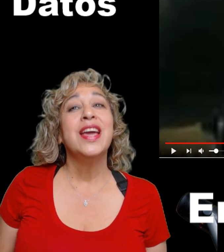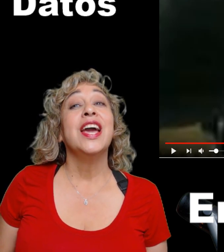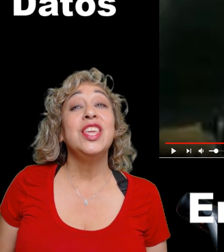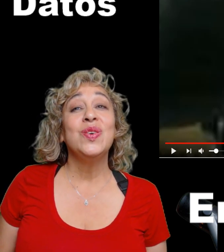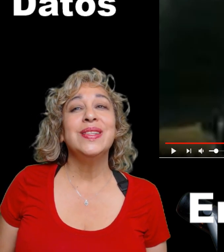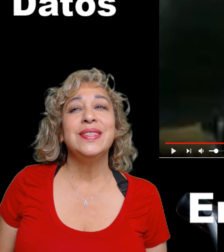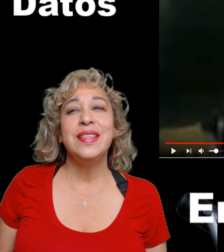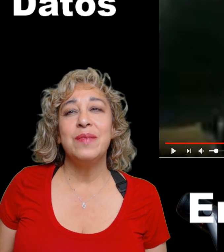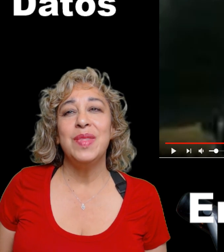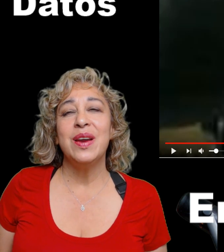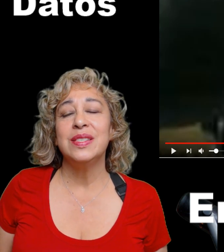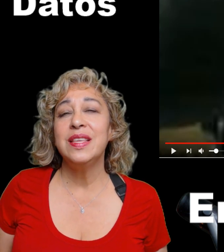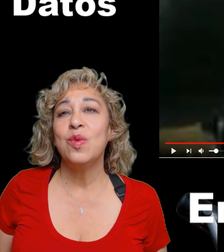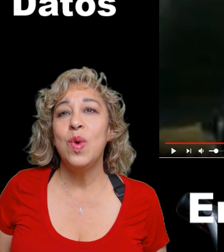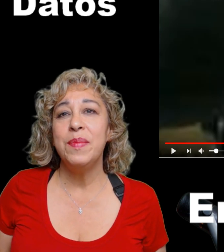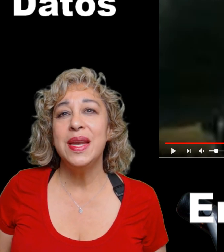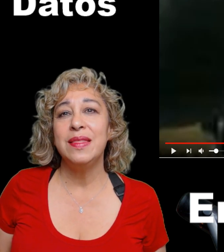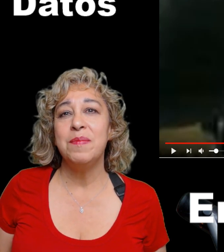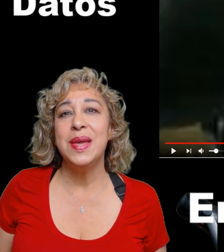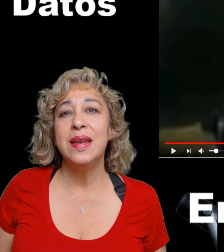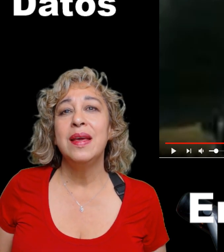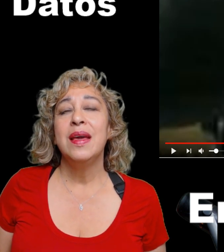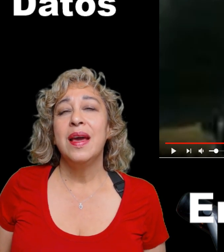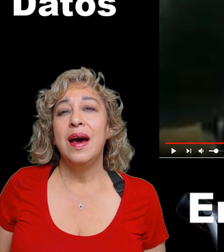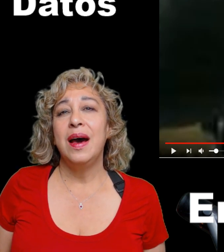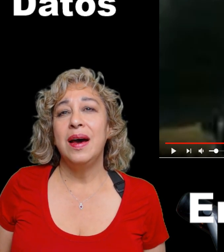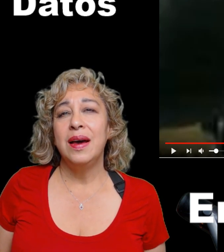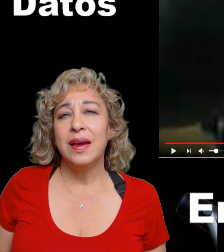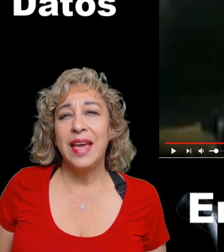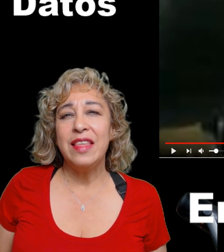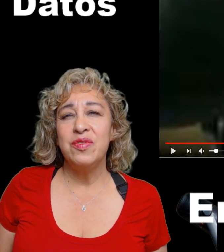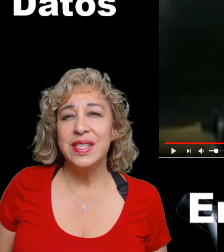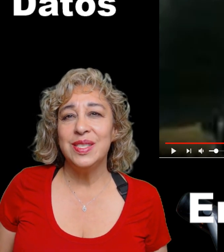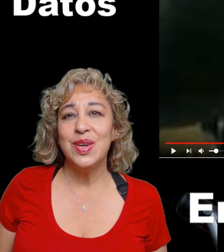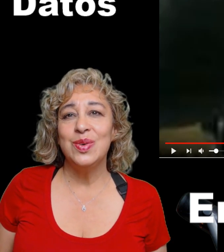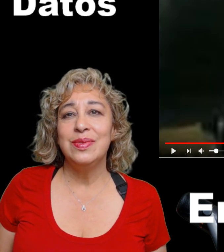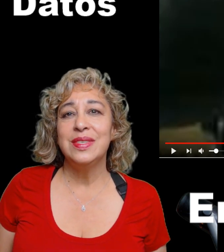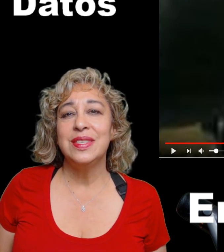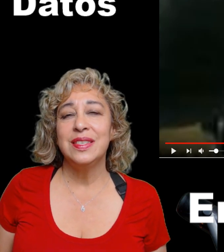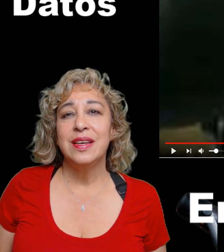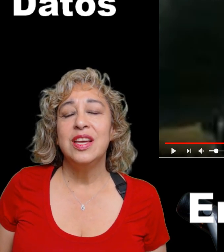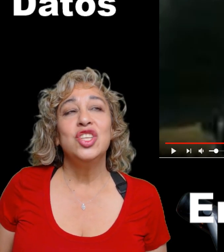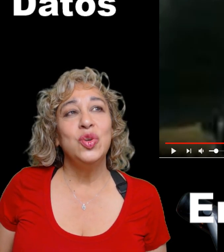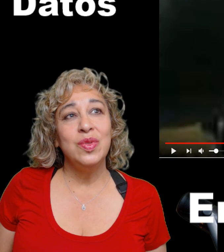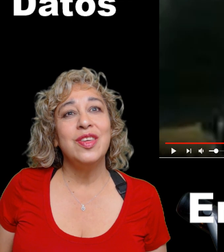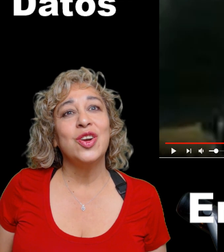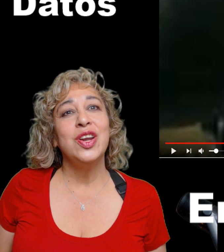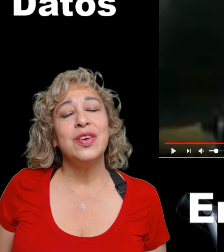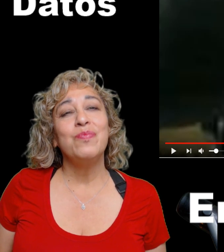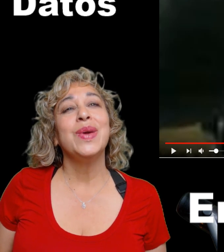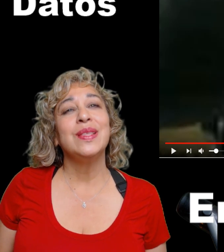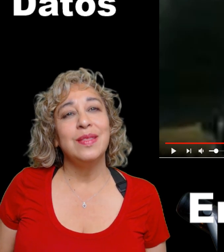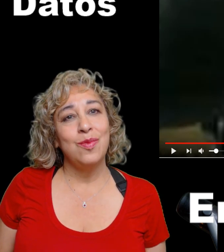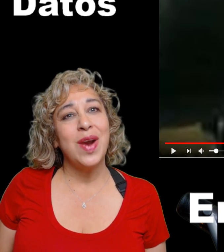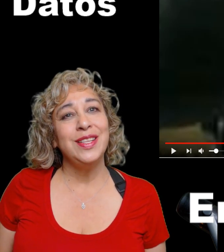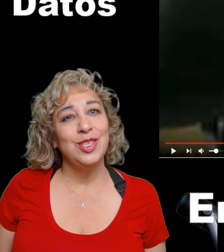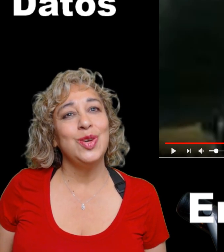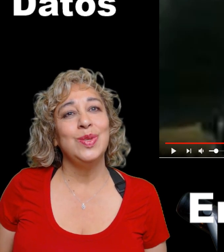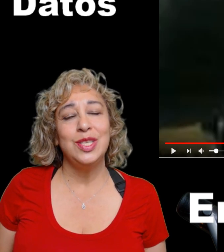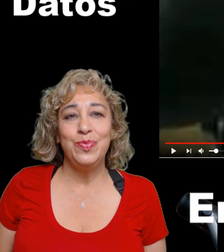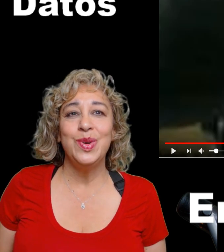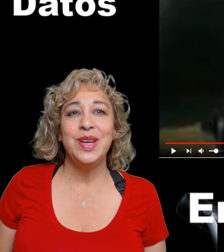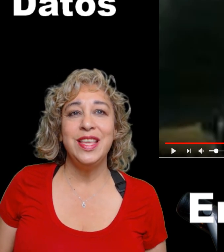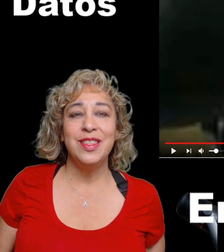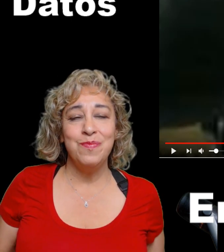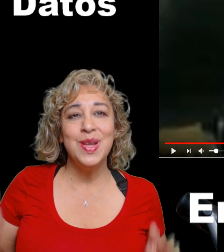history, and you can see them there. See the women and the men gathering stones. They're going to pick the right